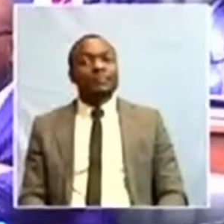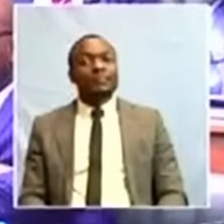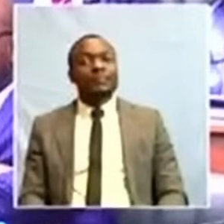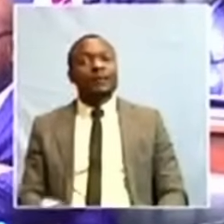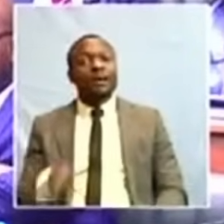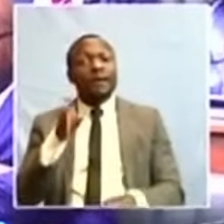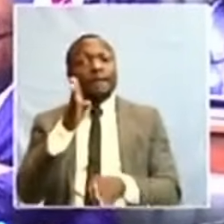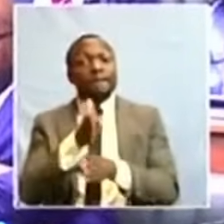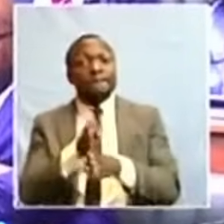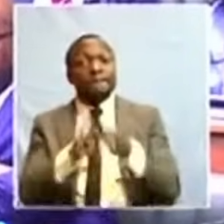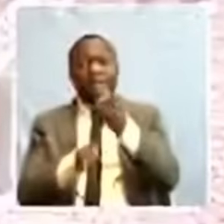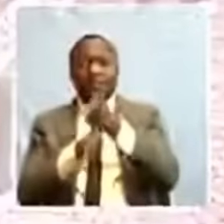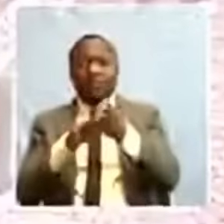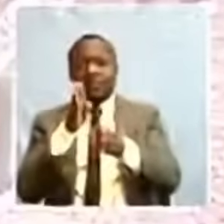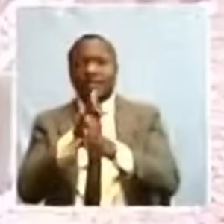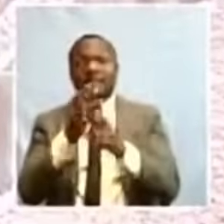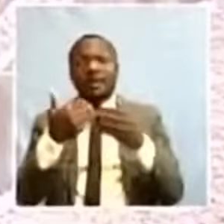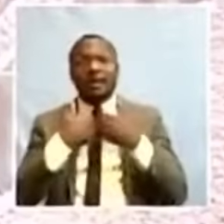having two doors.